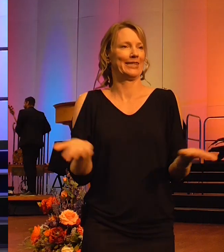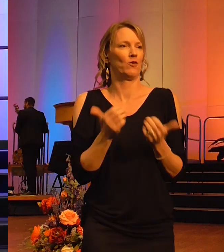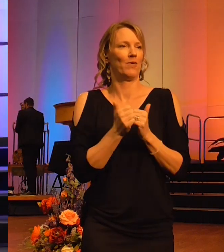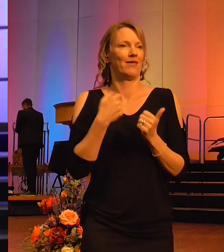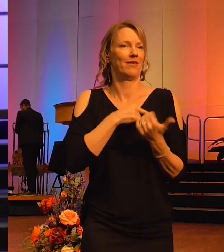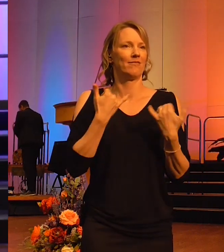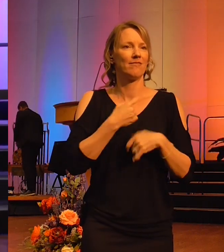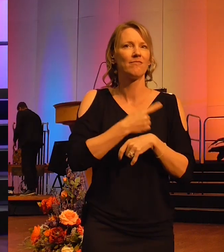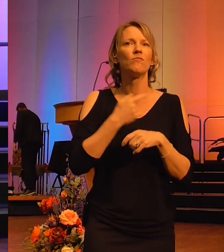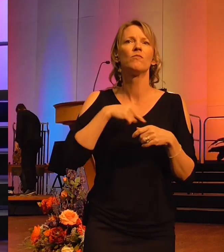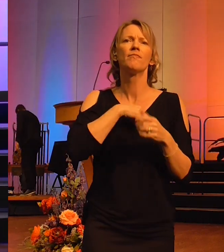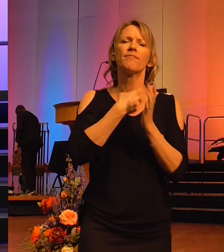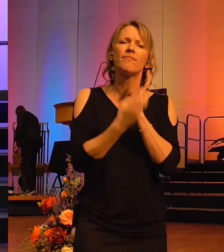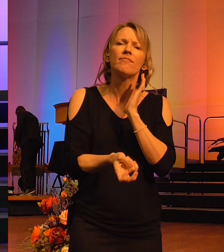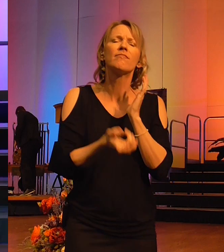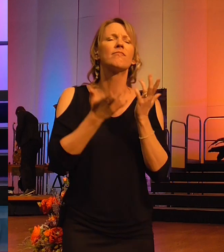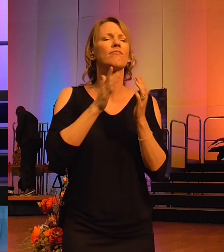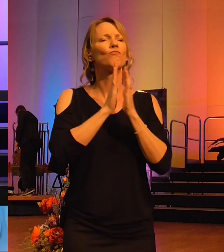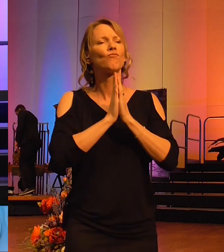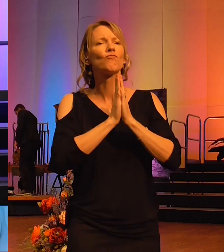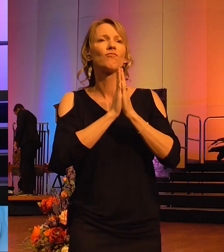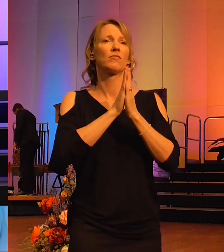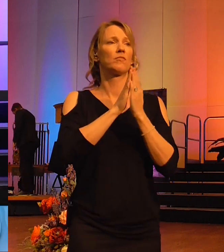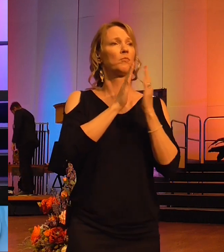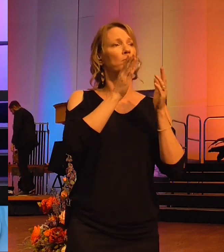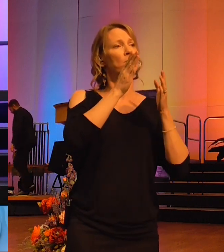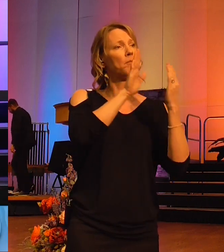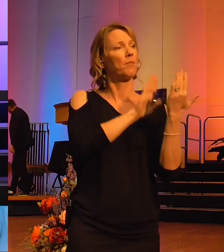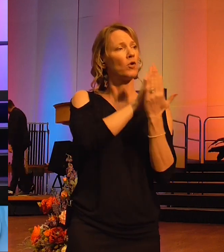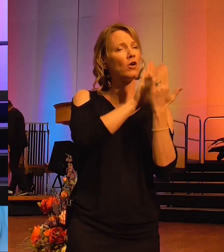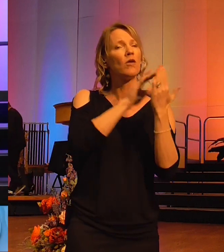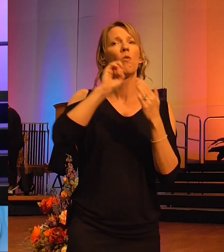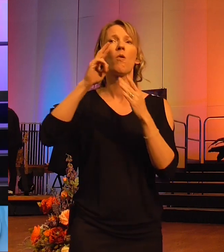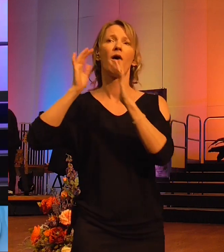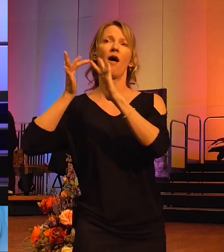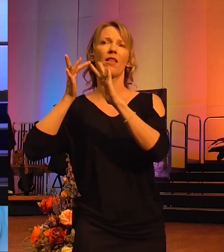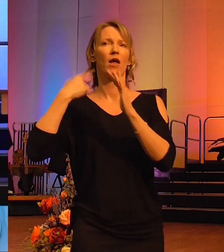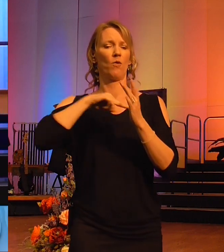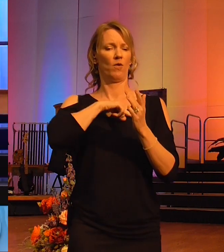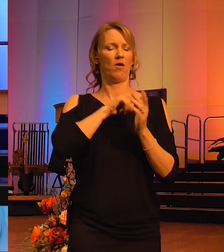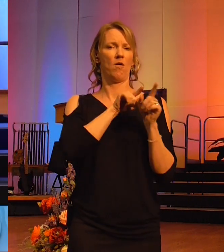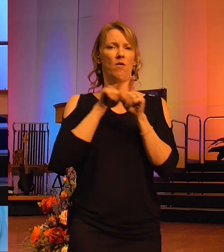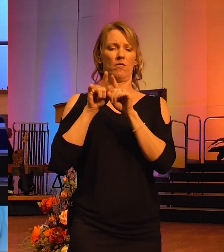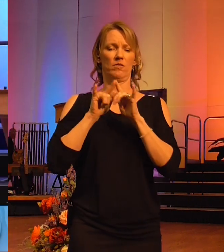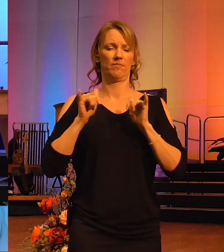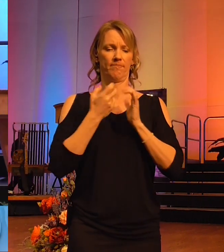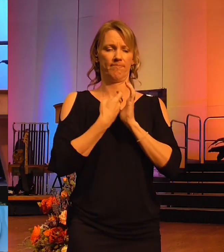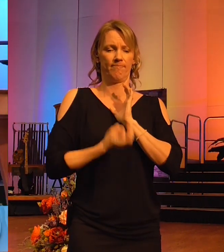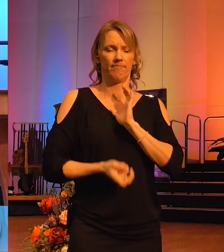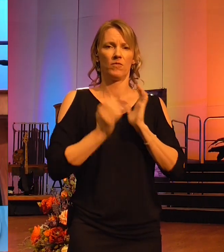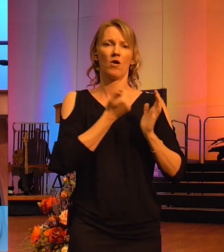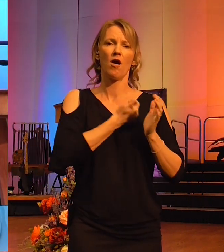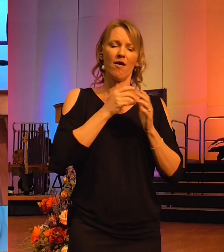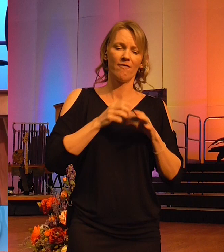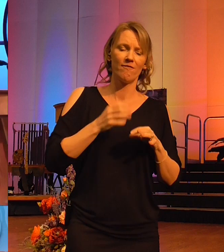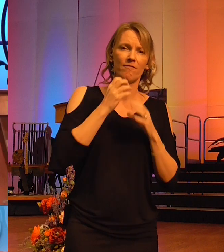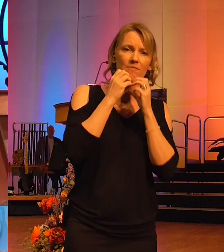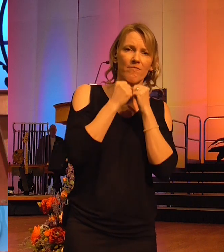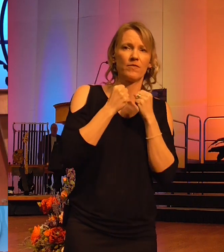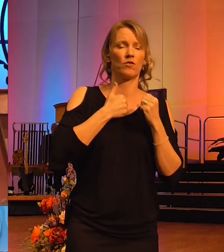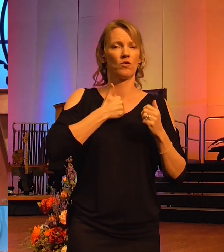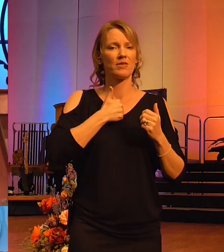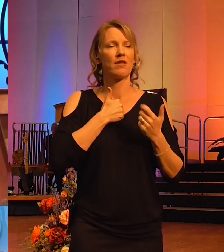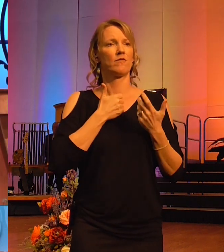here with us today as we enter into the sanctuary in person or online. We enter into ourselves, into our values, our dreams,